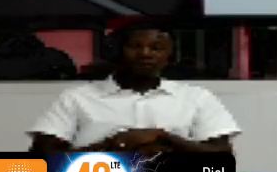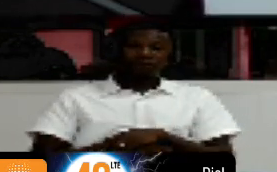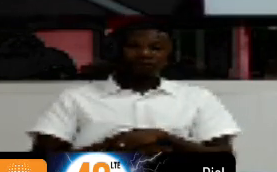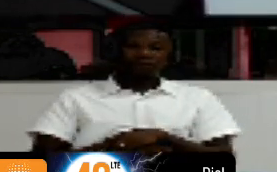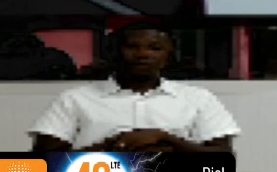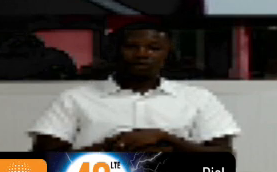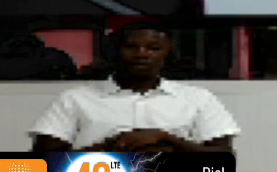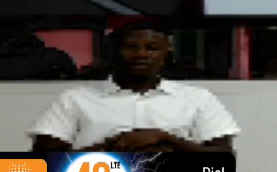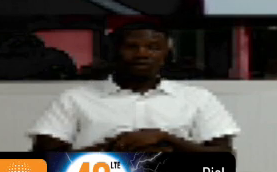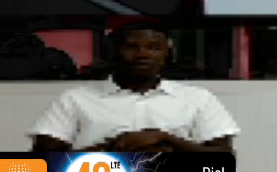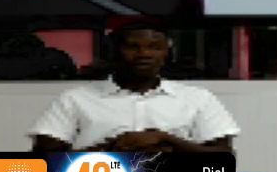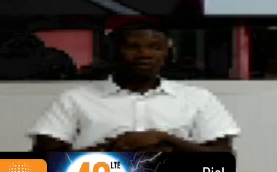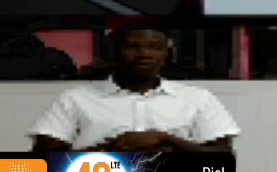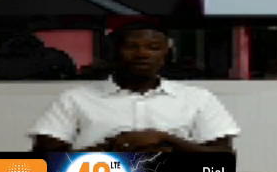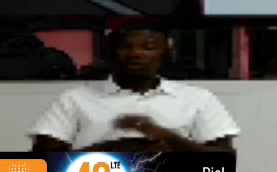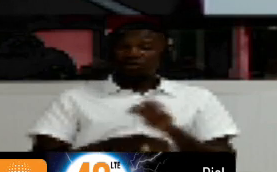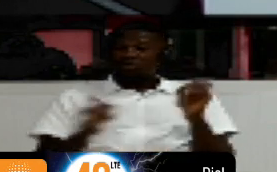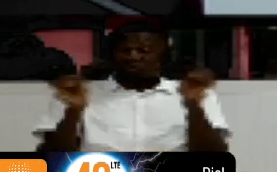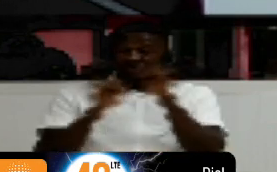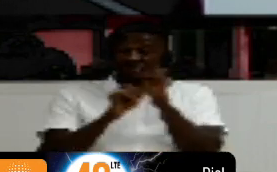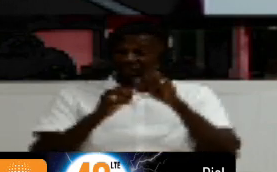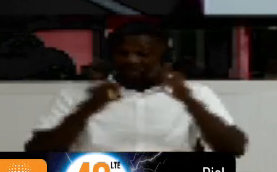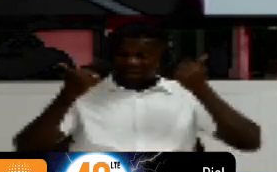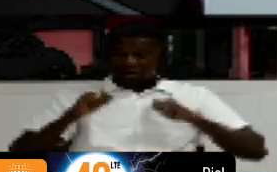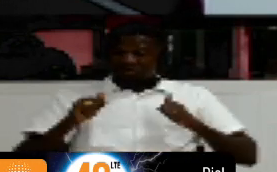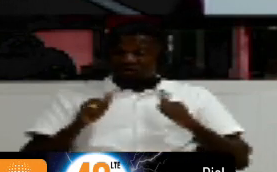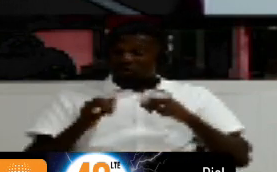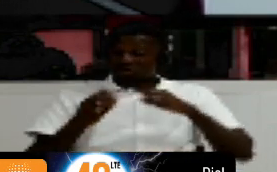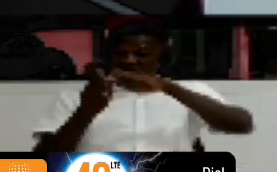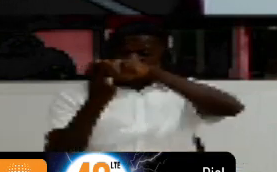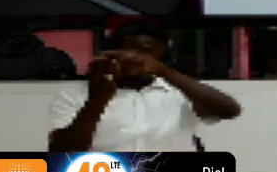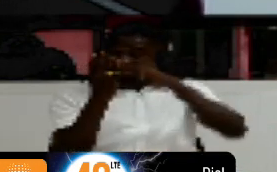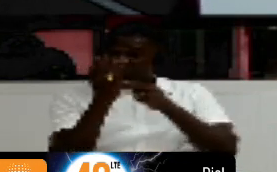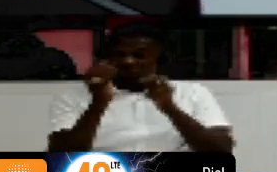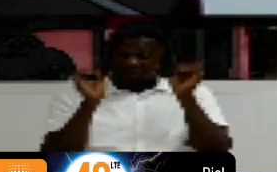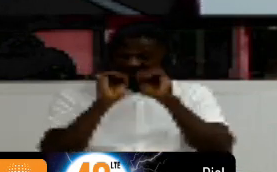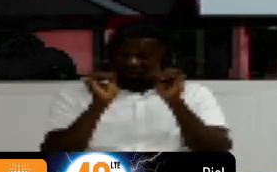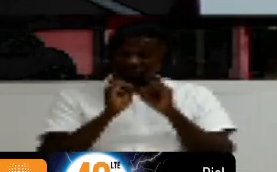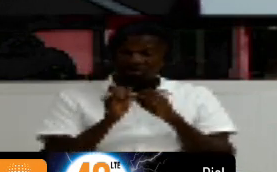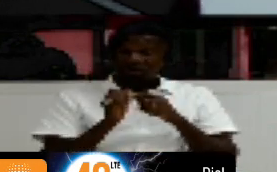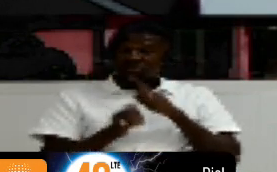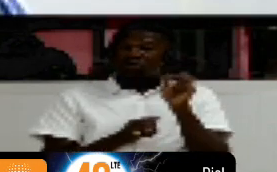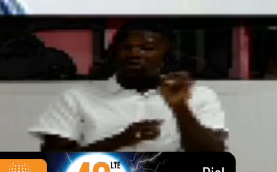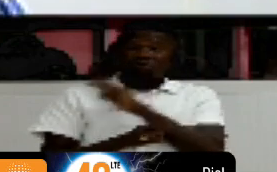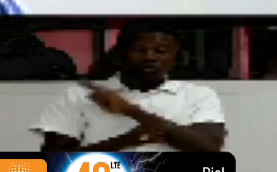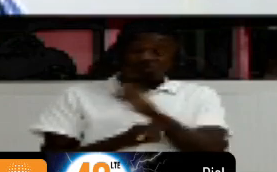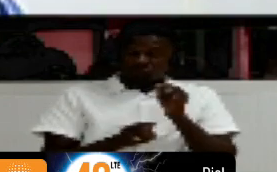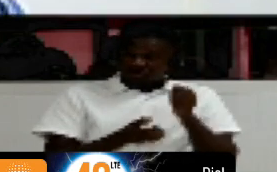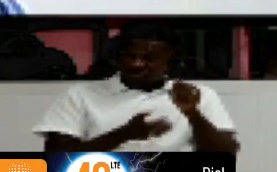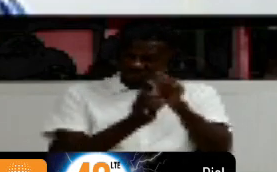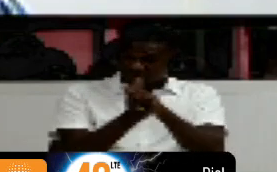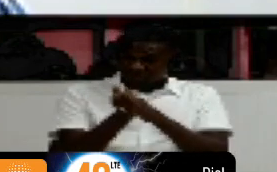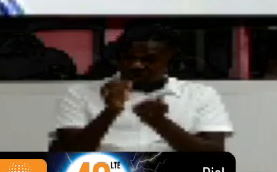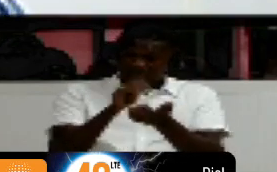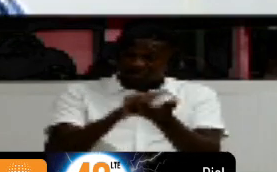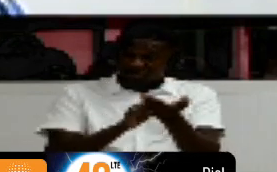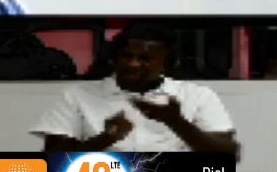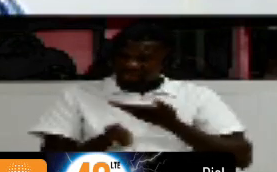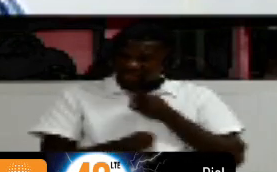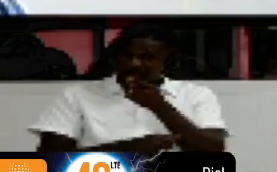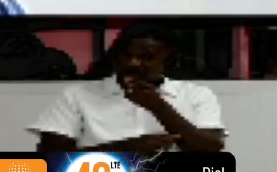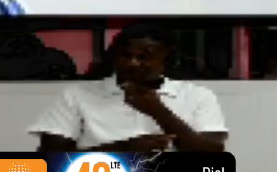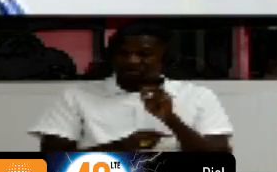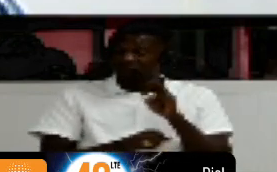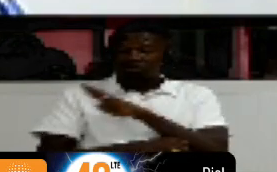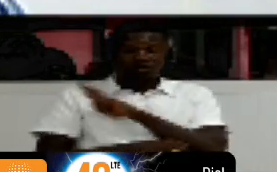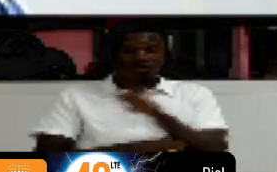Not a single one is implemented? No, not a single one was implemented. No compensation at all? No compensation.